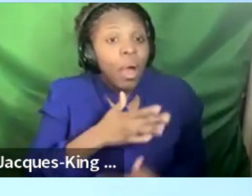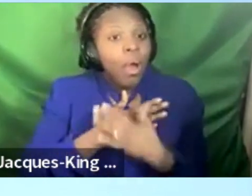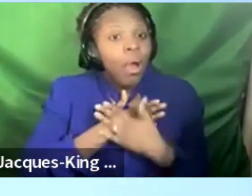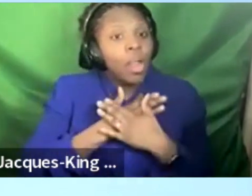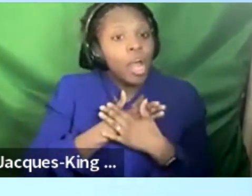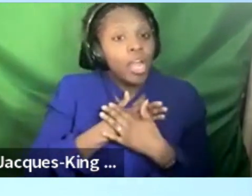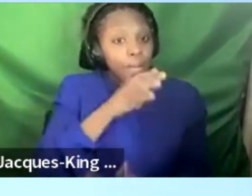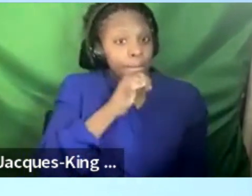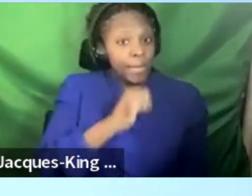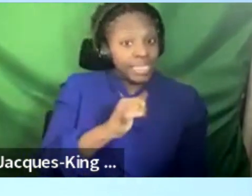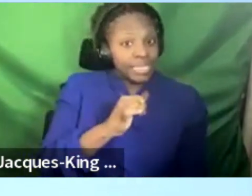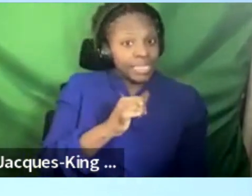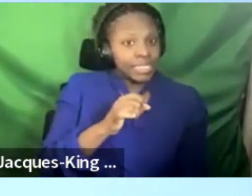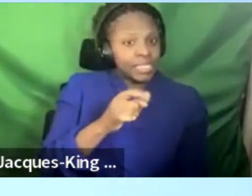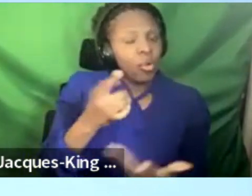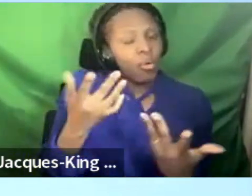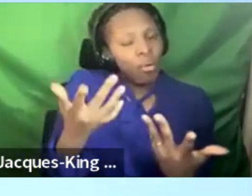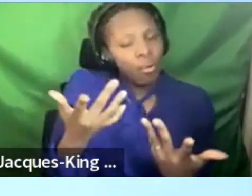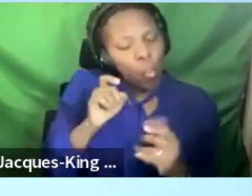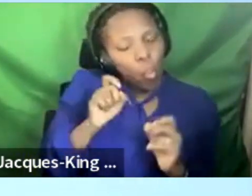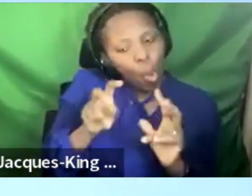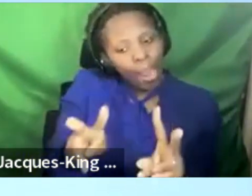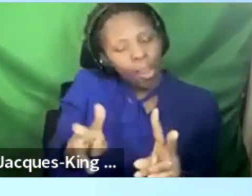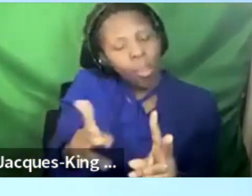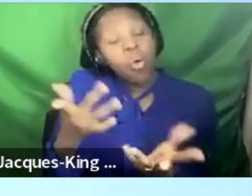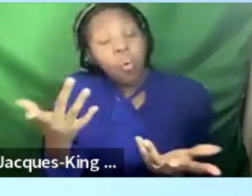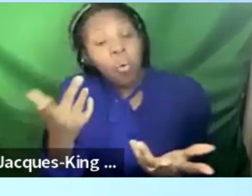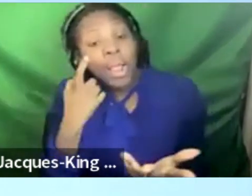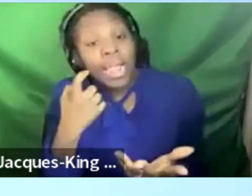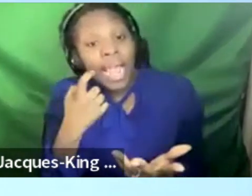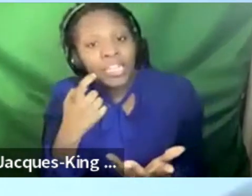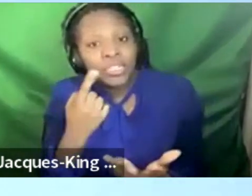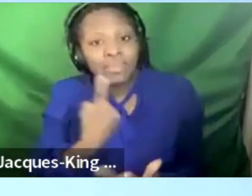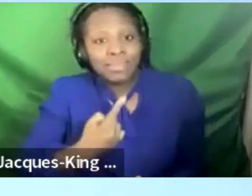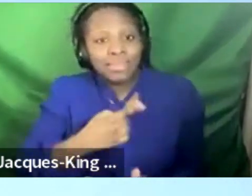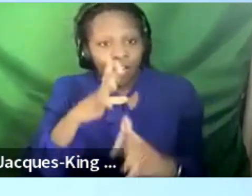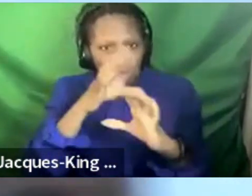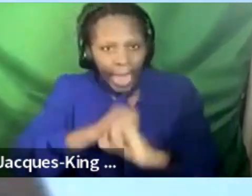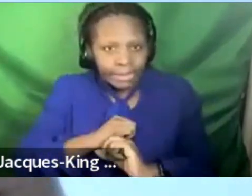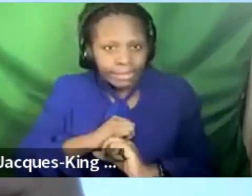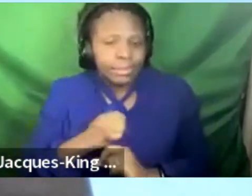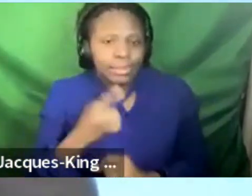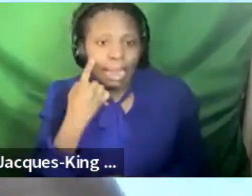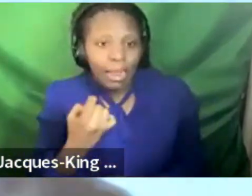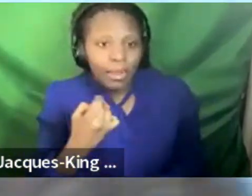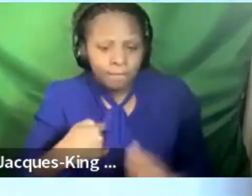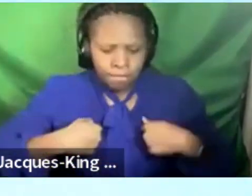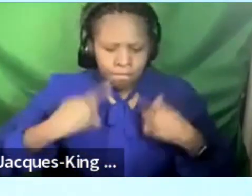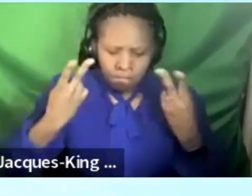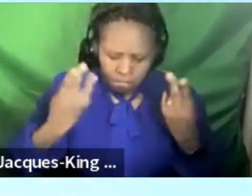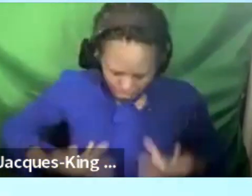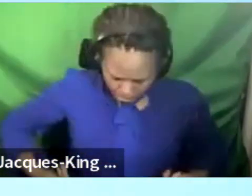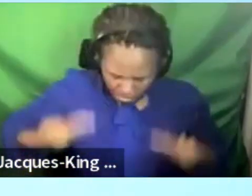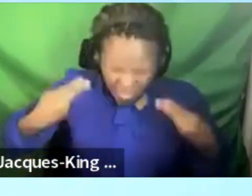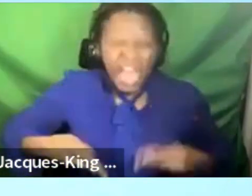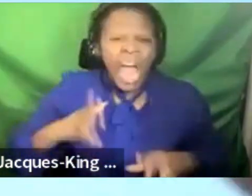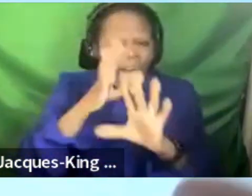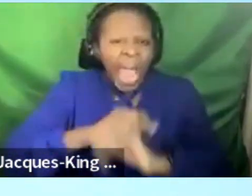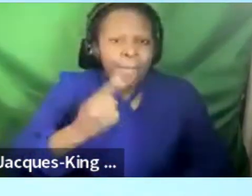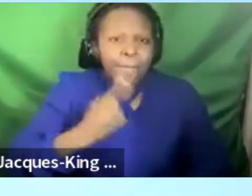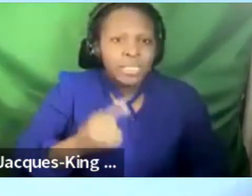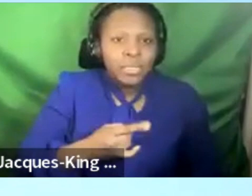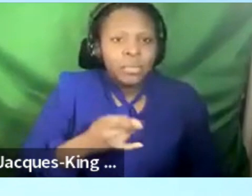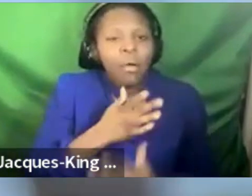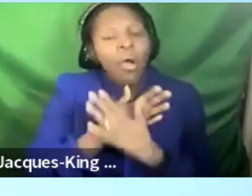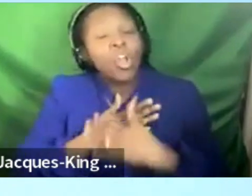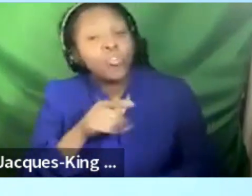defanging Shakespeare far too much. You have to, once you confront people with whatever, and there's tons of internalized